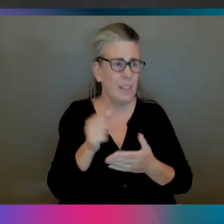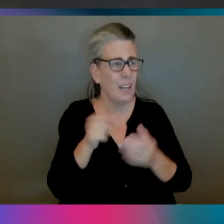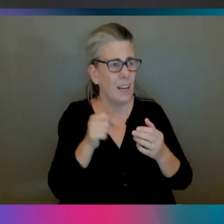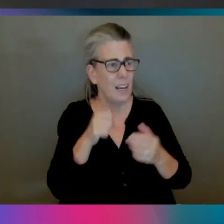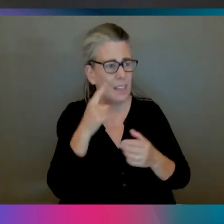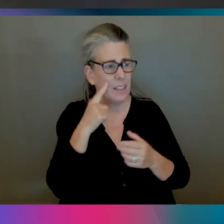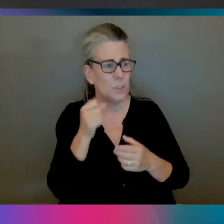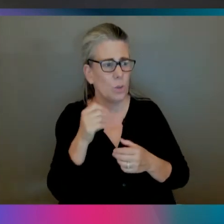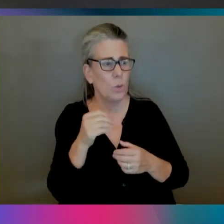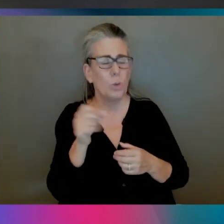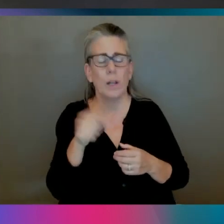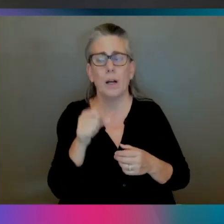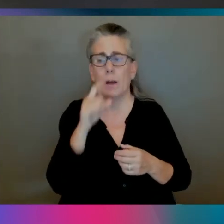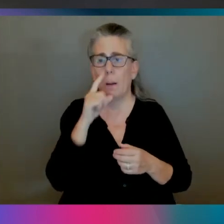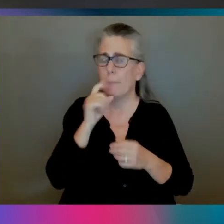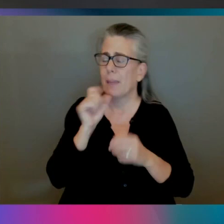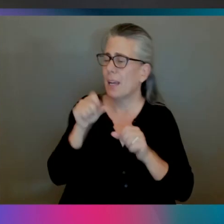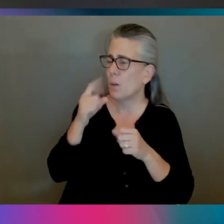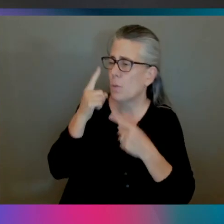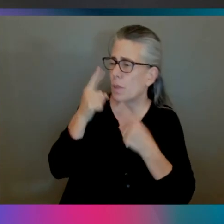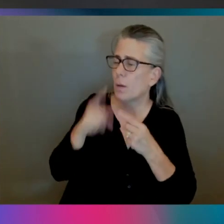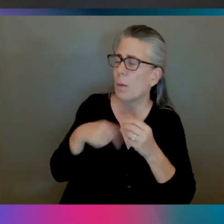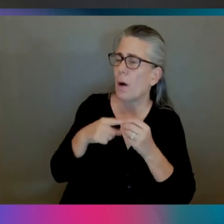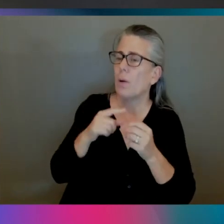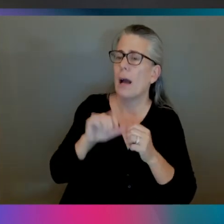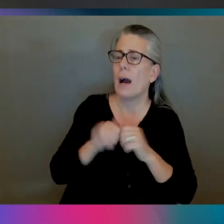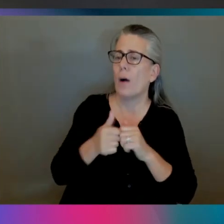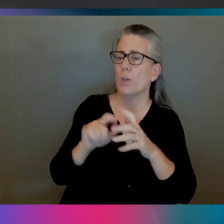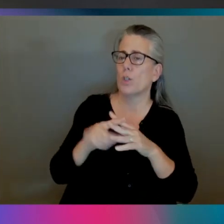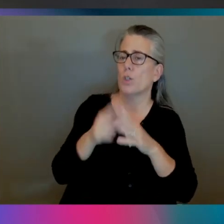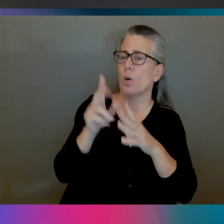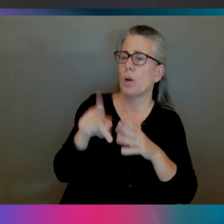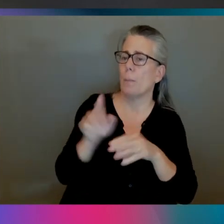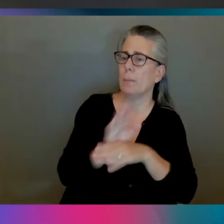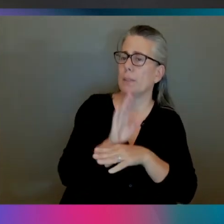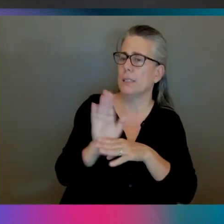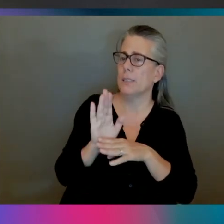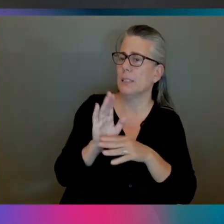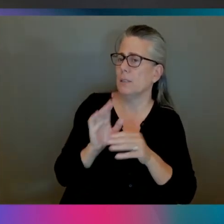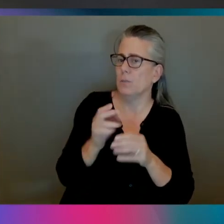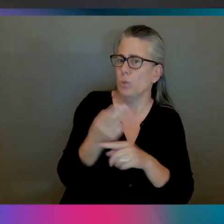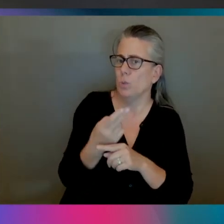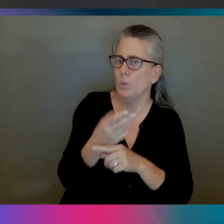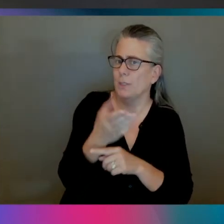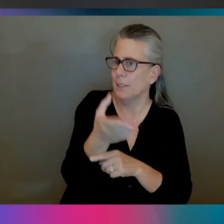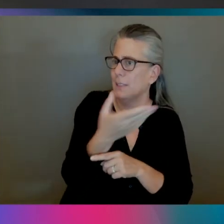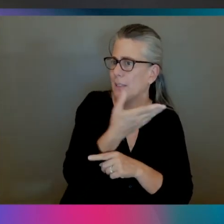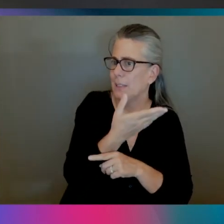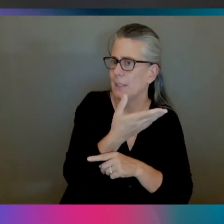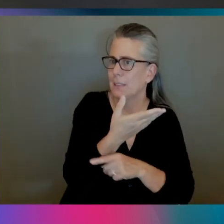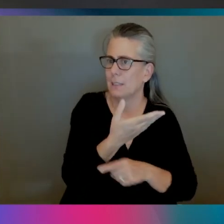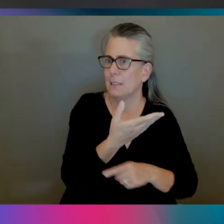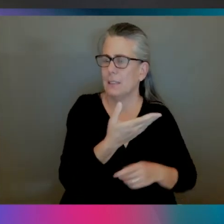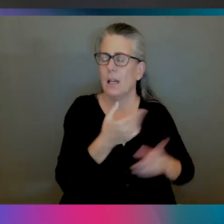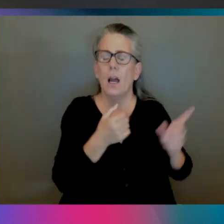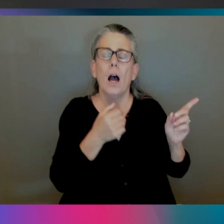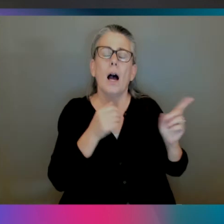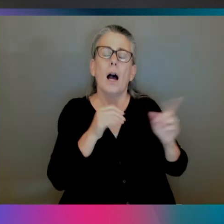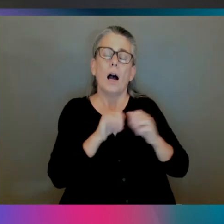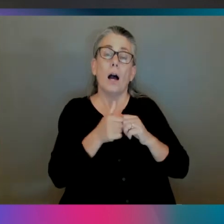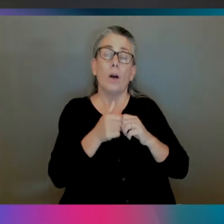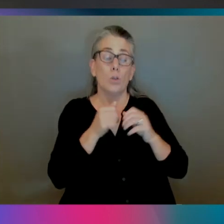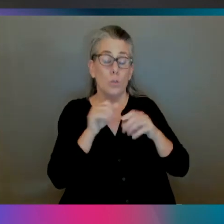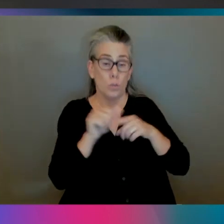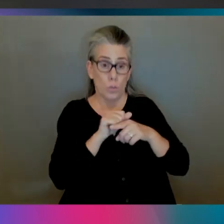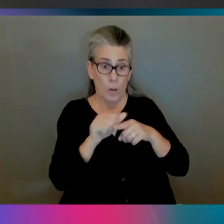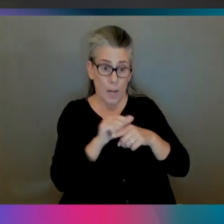examples how maybe a startup can use it? Yeah, I mean, if once you train this model, then you work it into your applications. So this